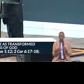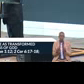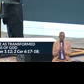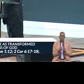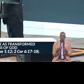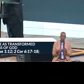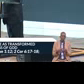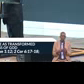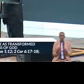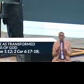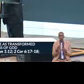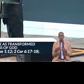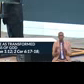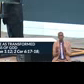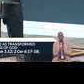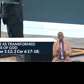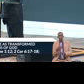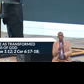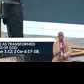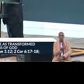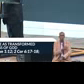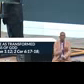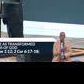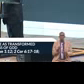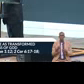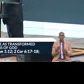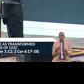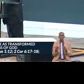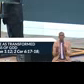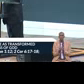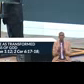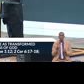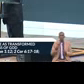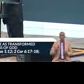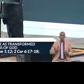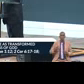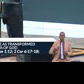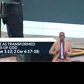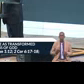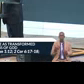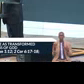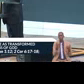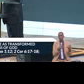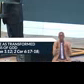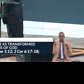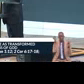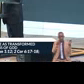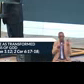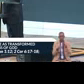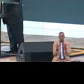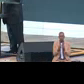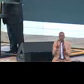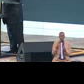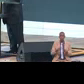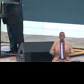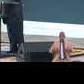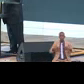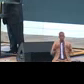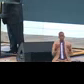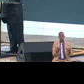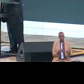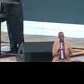gambling with drugs, gambling with your soul, gambling with your life, come out